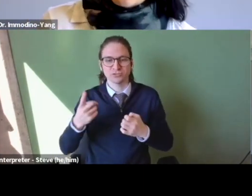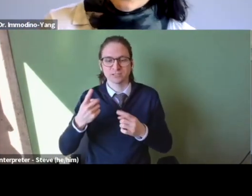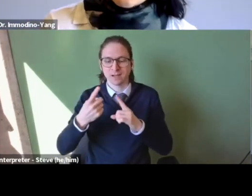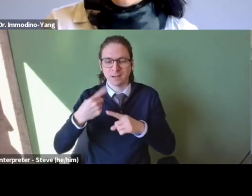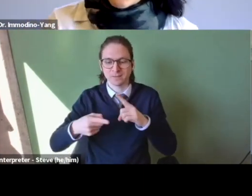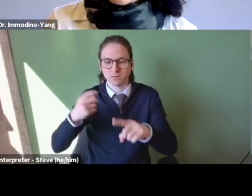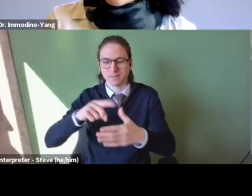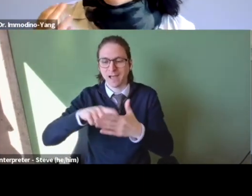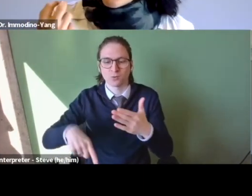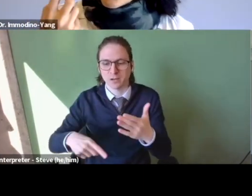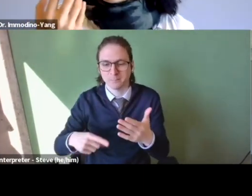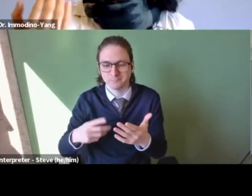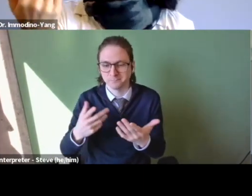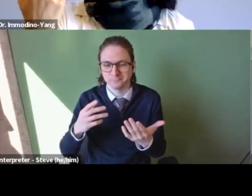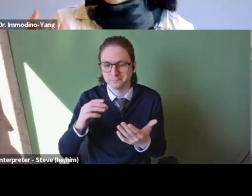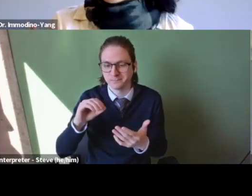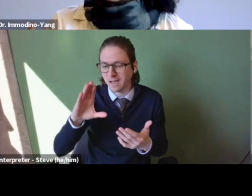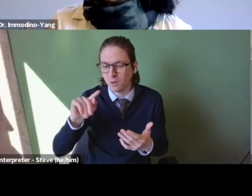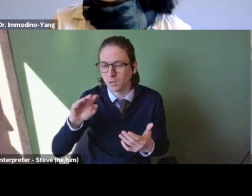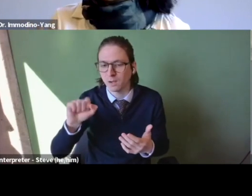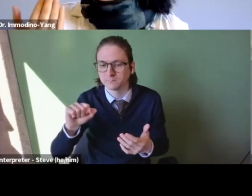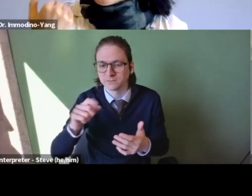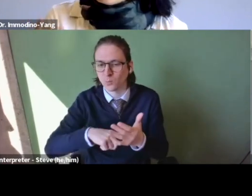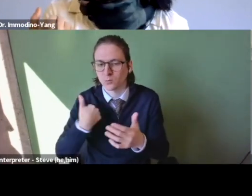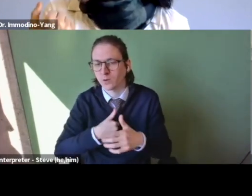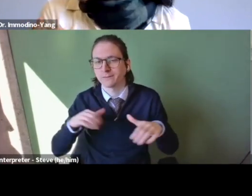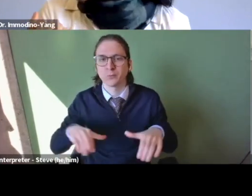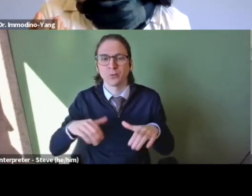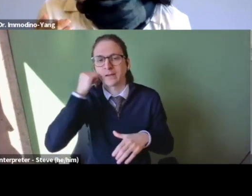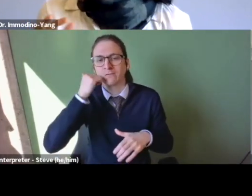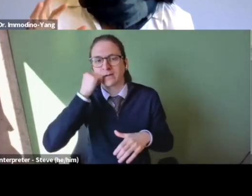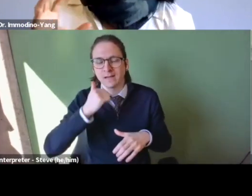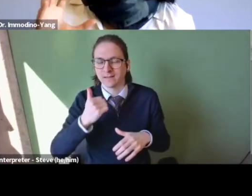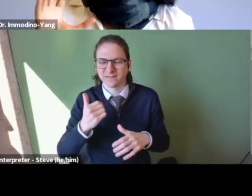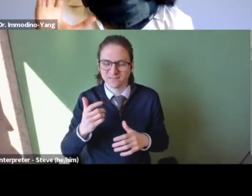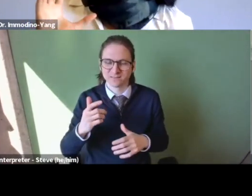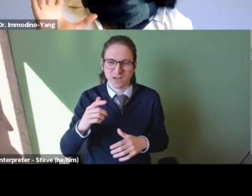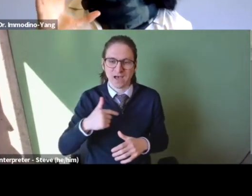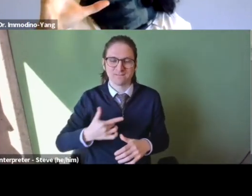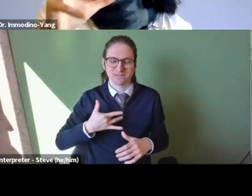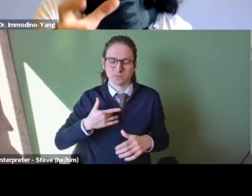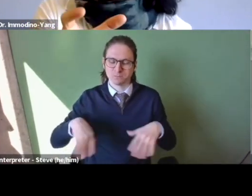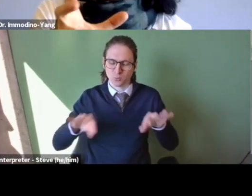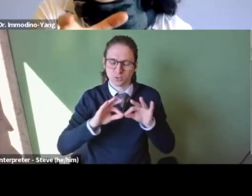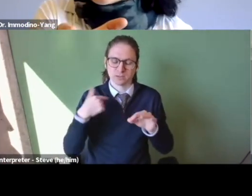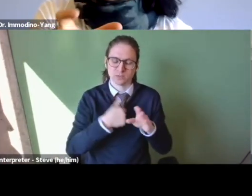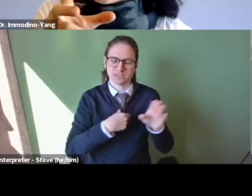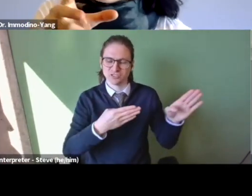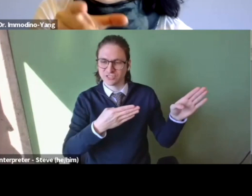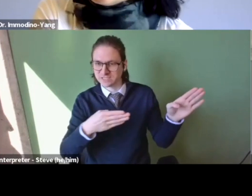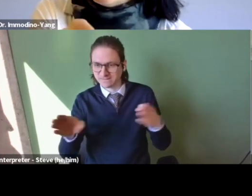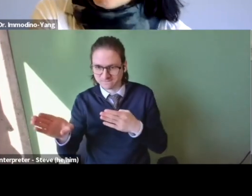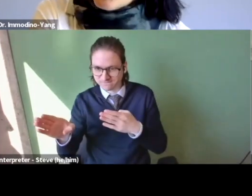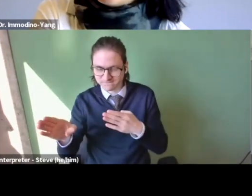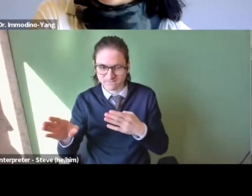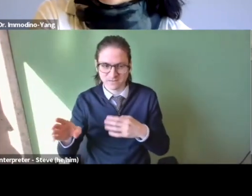we suggest is that shifting so that there's a heavier focus on dispositional ways